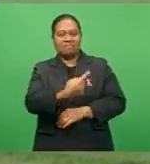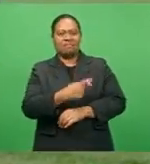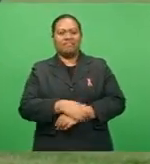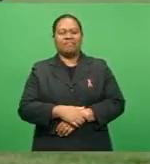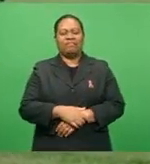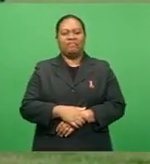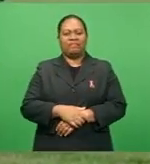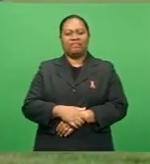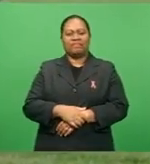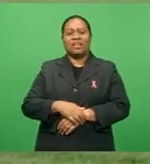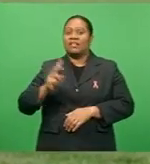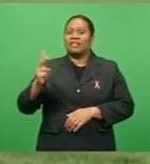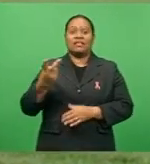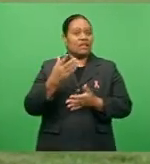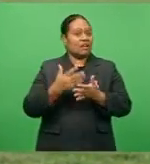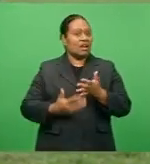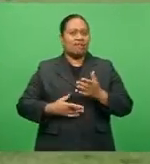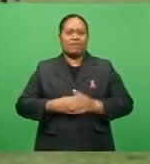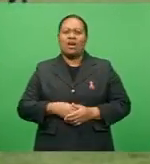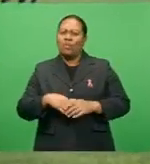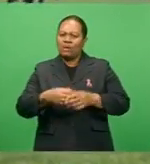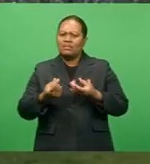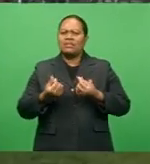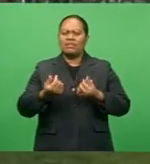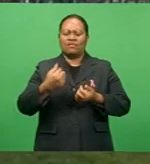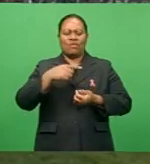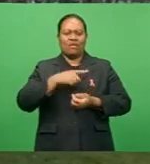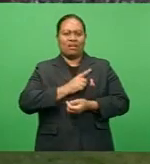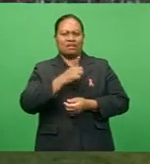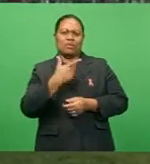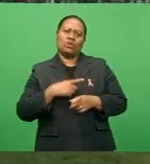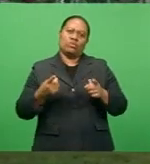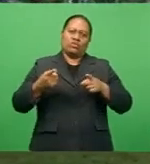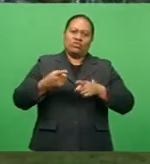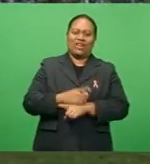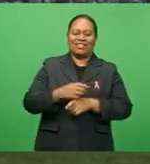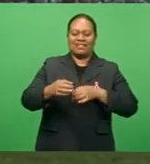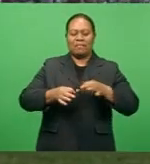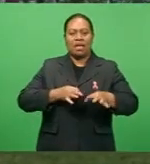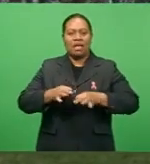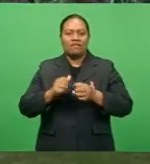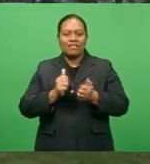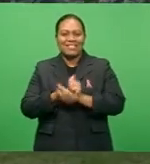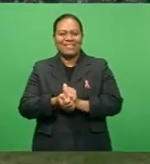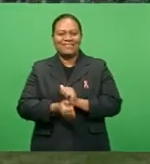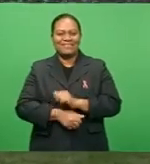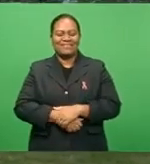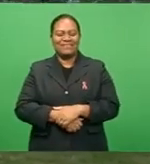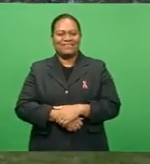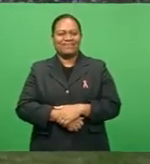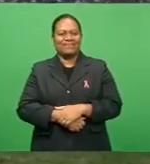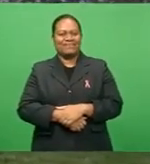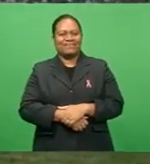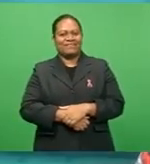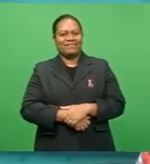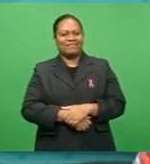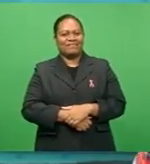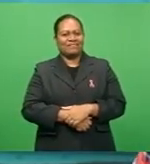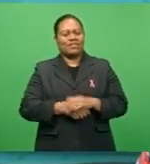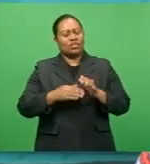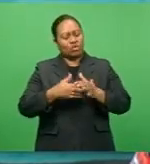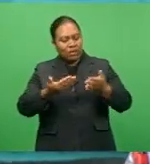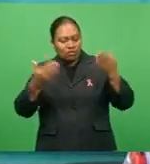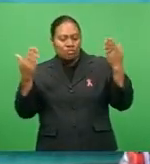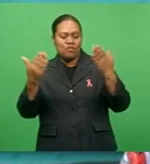nail-biting match. Chisaina Nunga tells us more. The crowd was on their feet and players murmured silent prayers